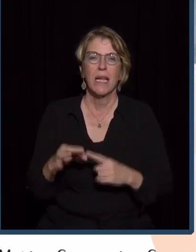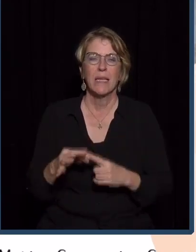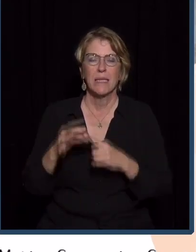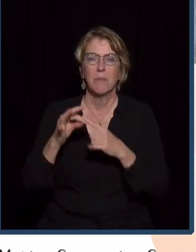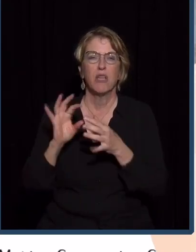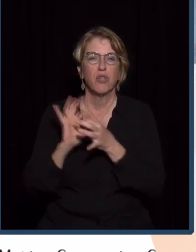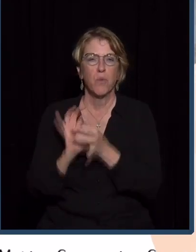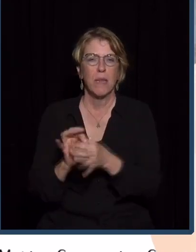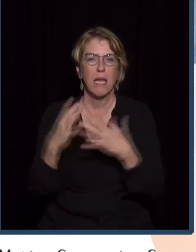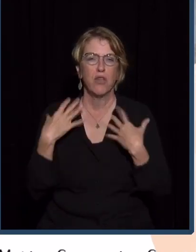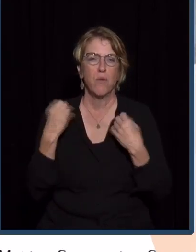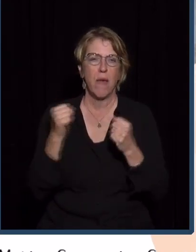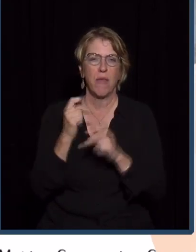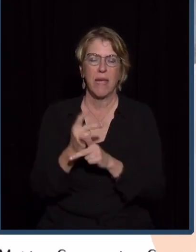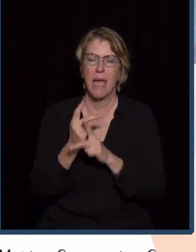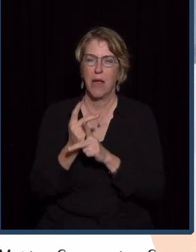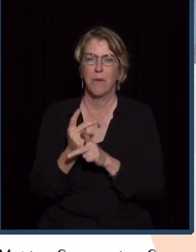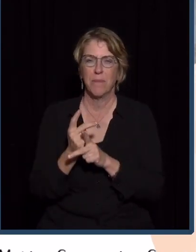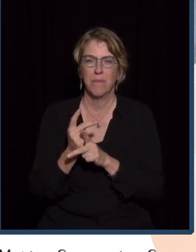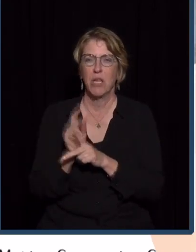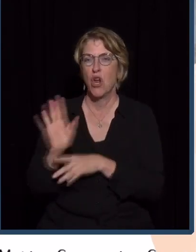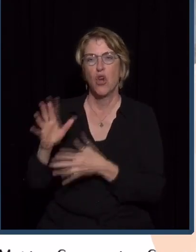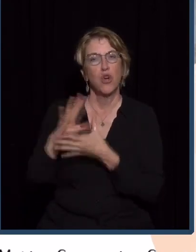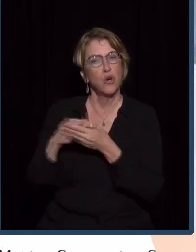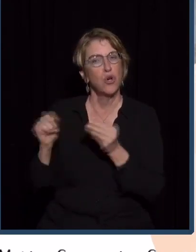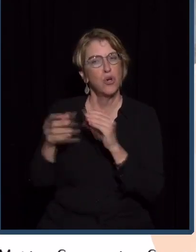healthcare. So here's her story.